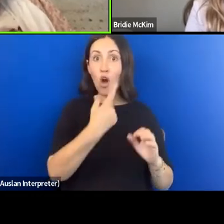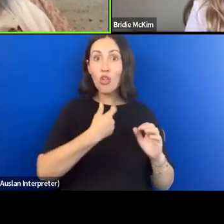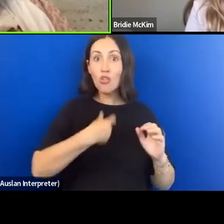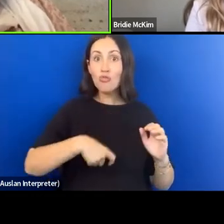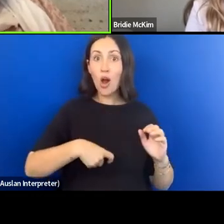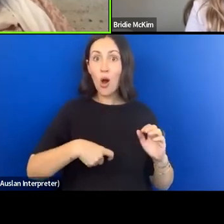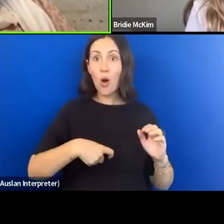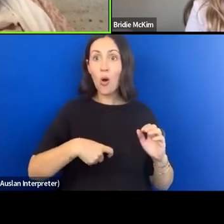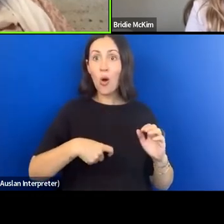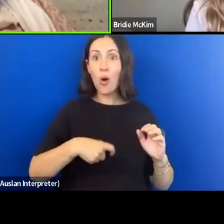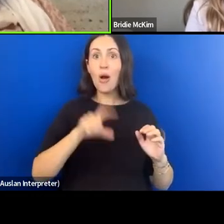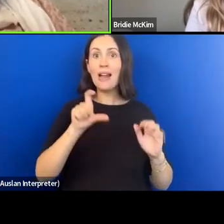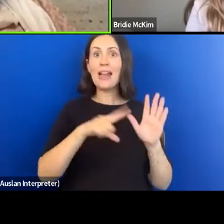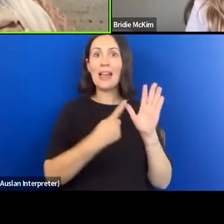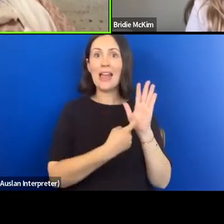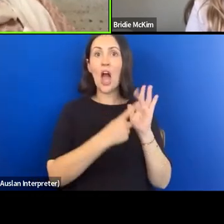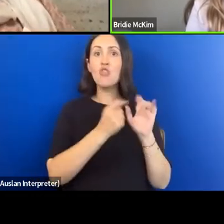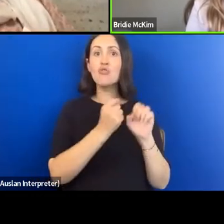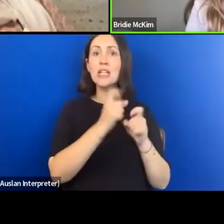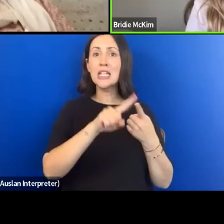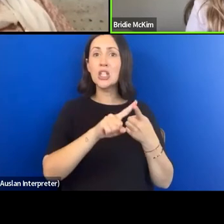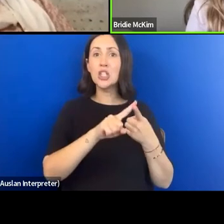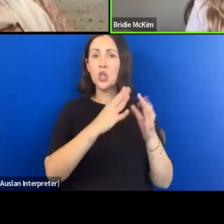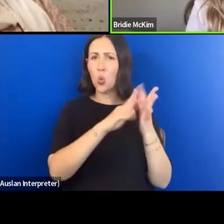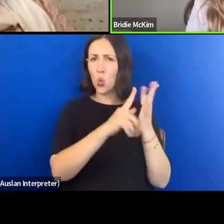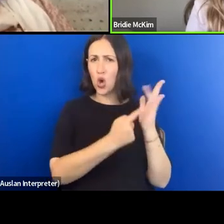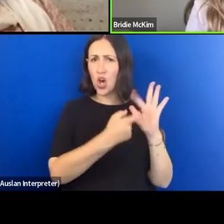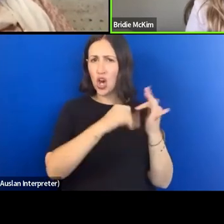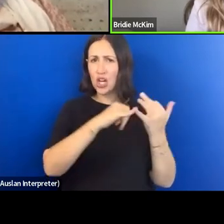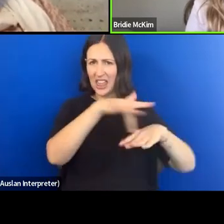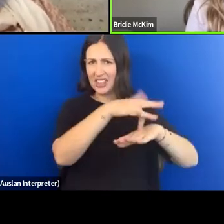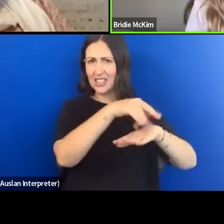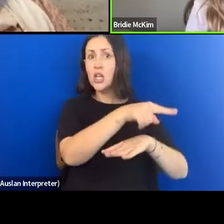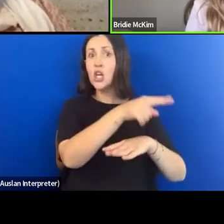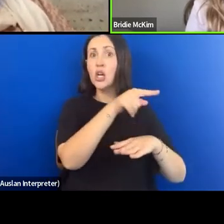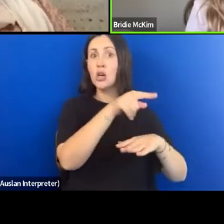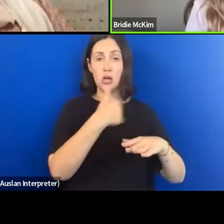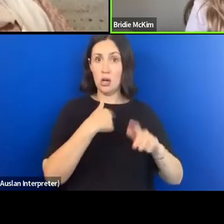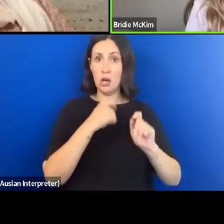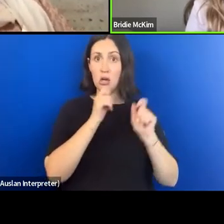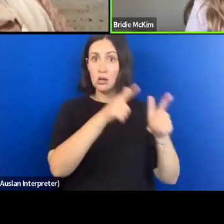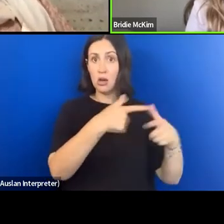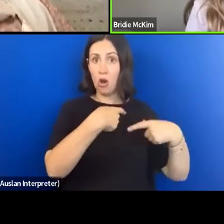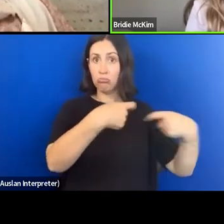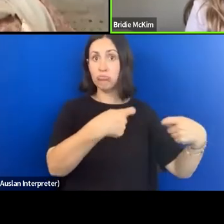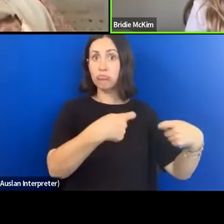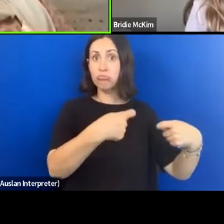at Carriage Works. And sort of from there, the